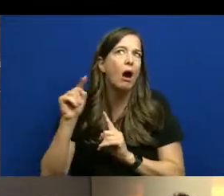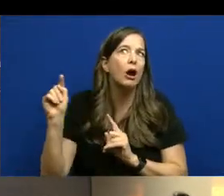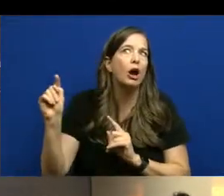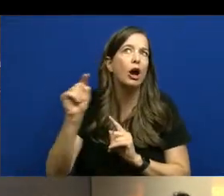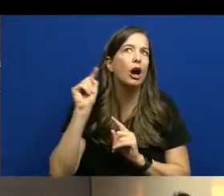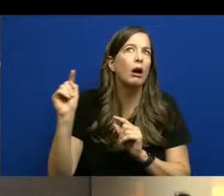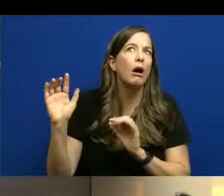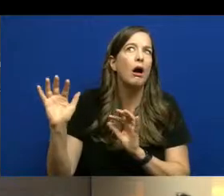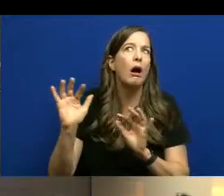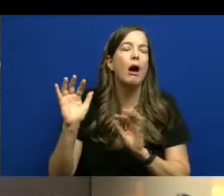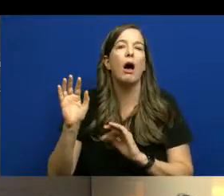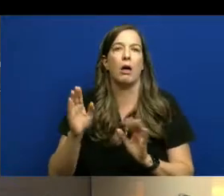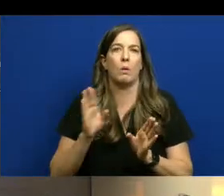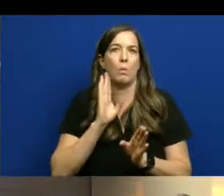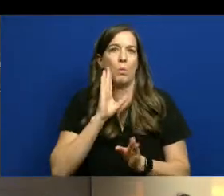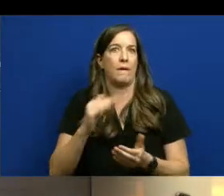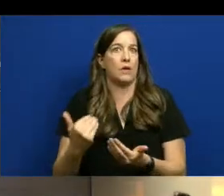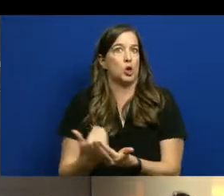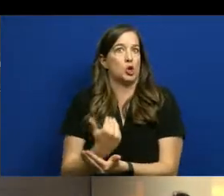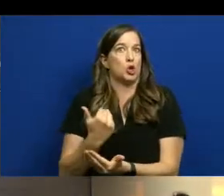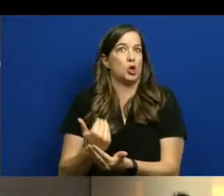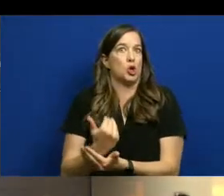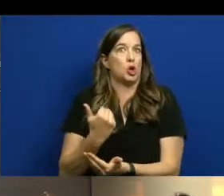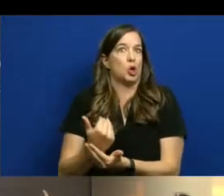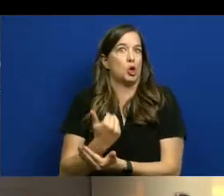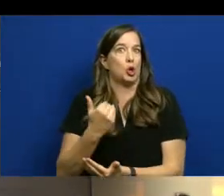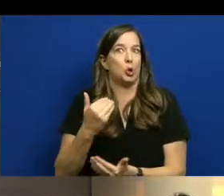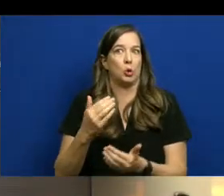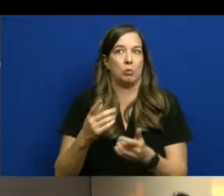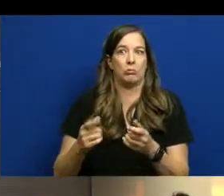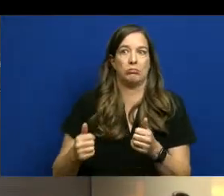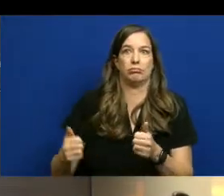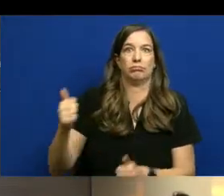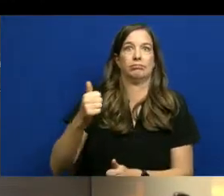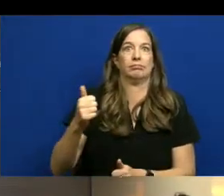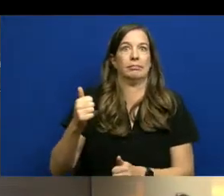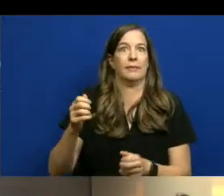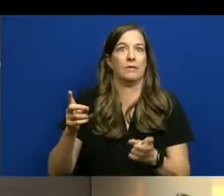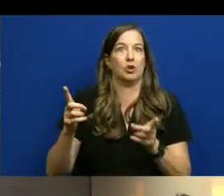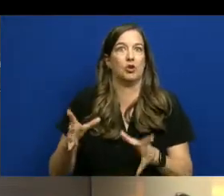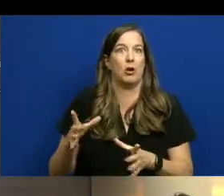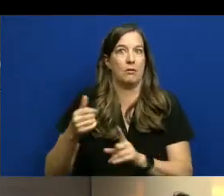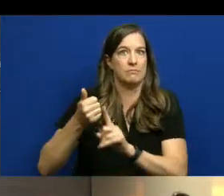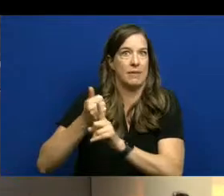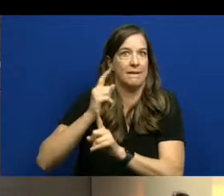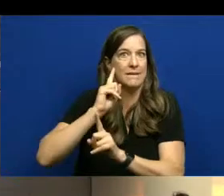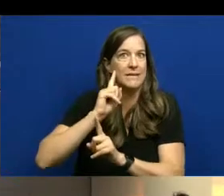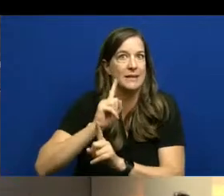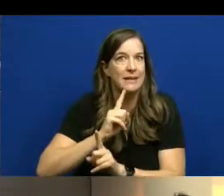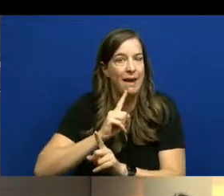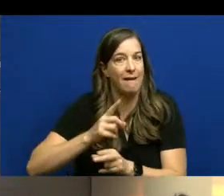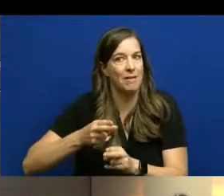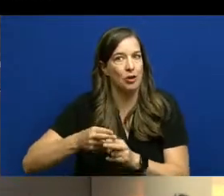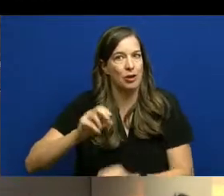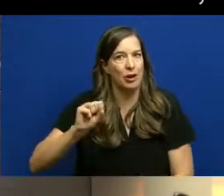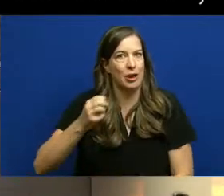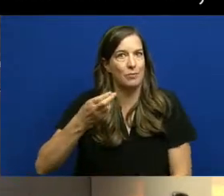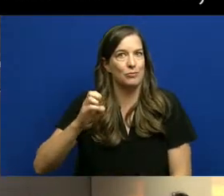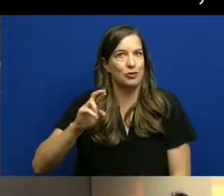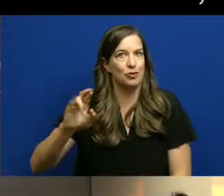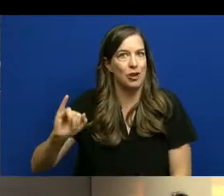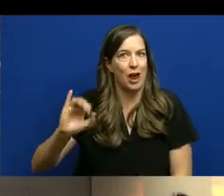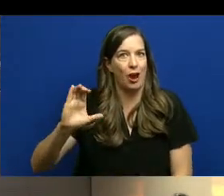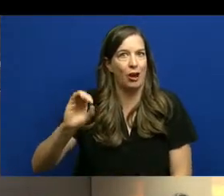new deaf executive director named Sherry Collins, who was from Illinois, and we were